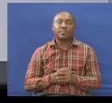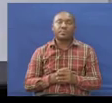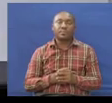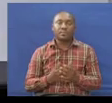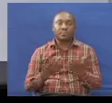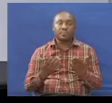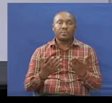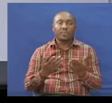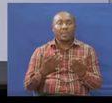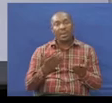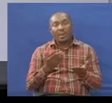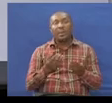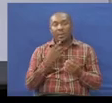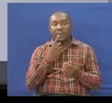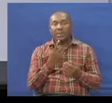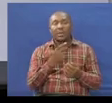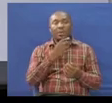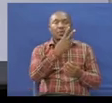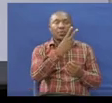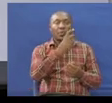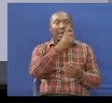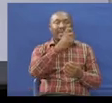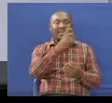Let's say you have 2x squared